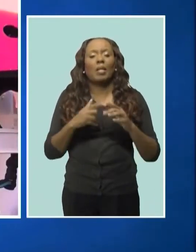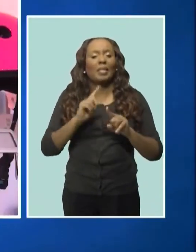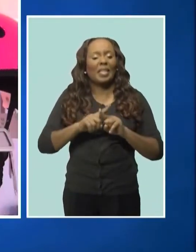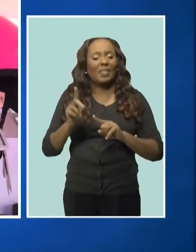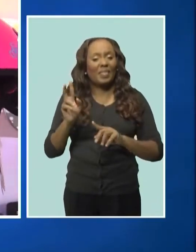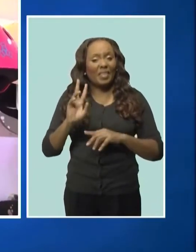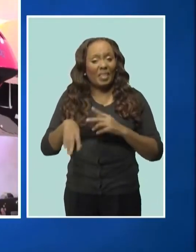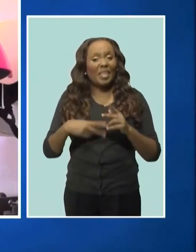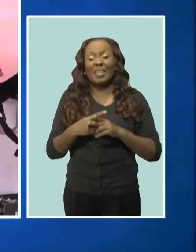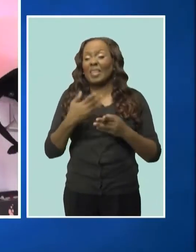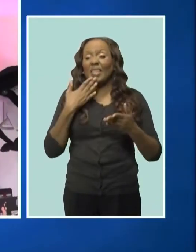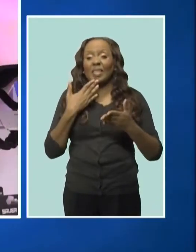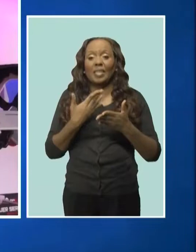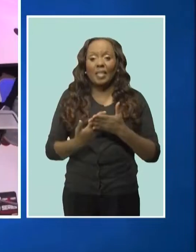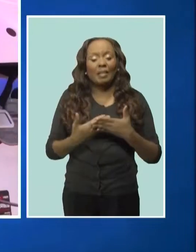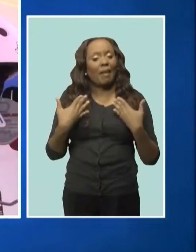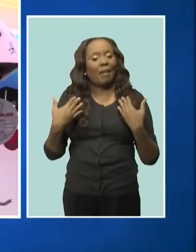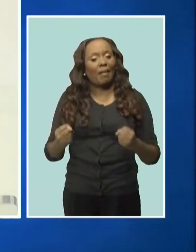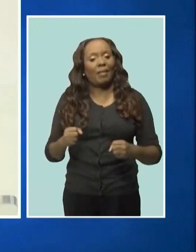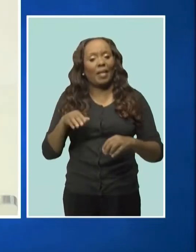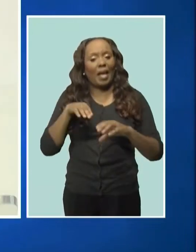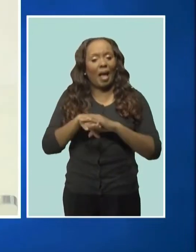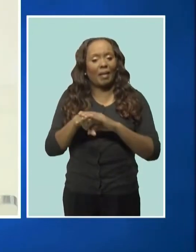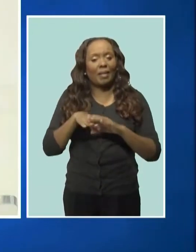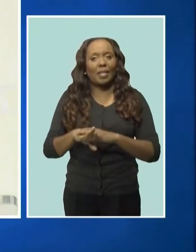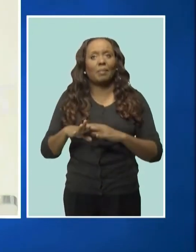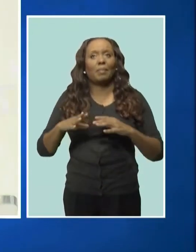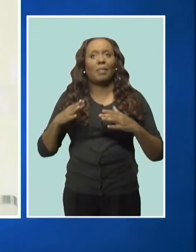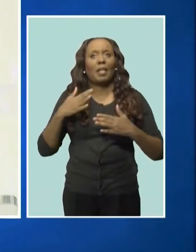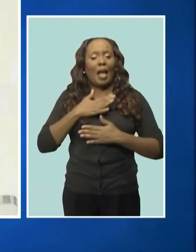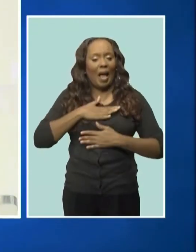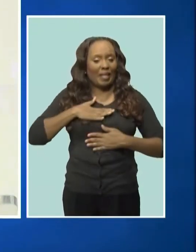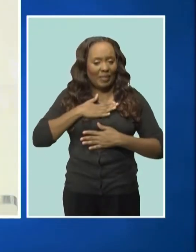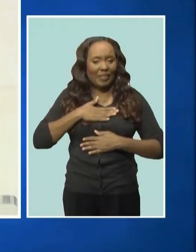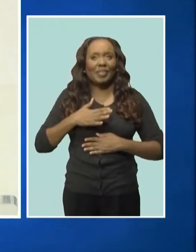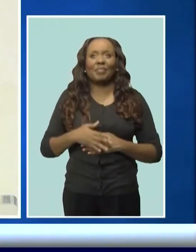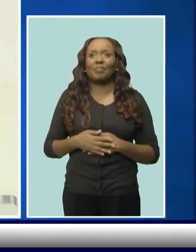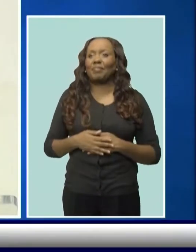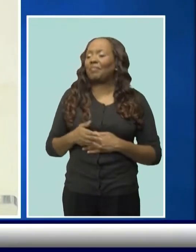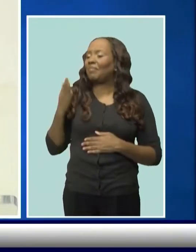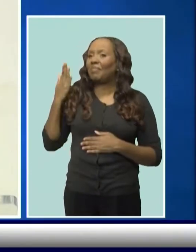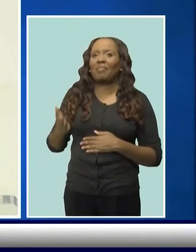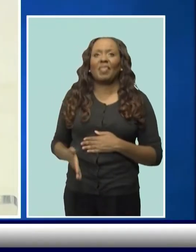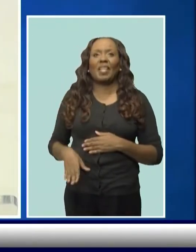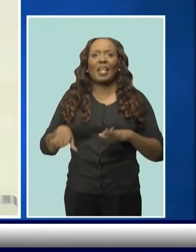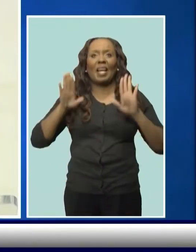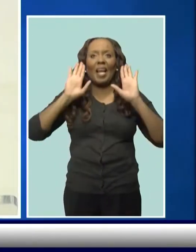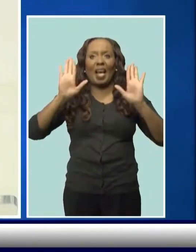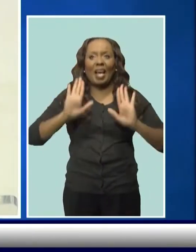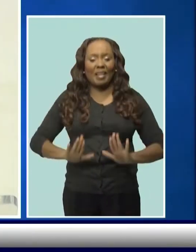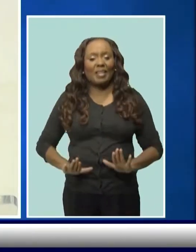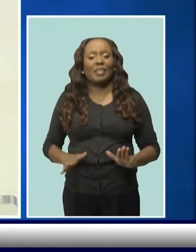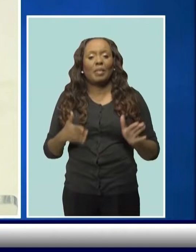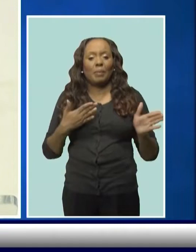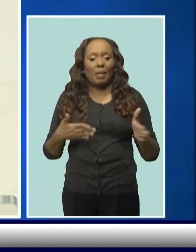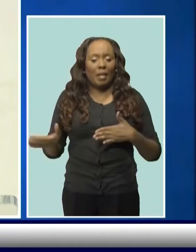as healthy, accessible activities. It was an excellent plan. I showed him how to find funding from the trust